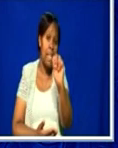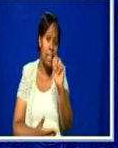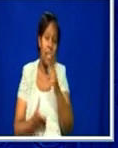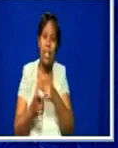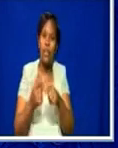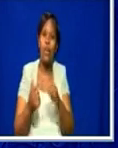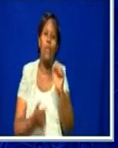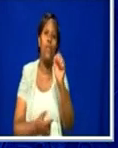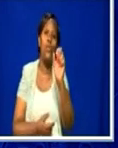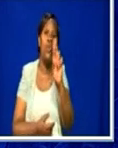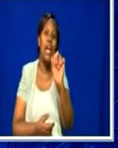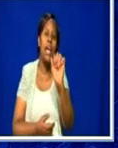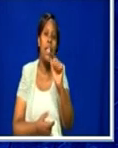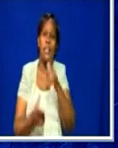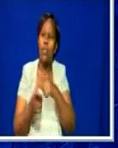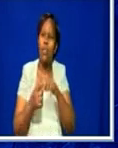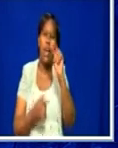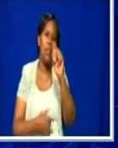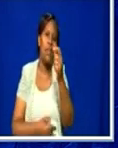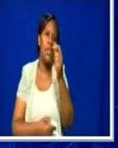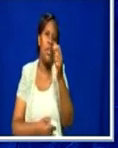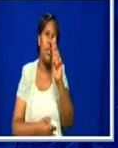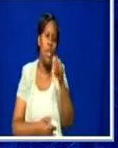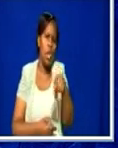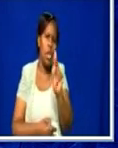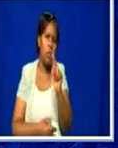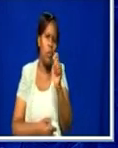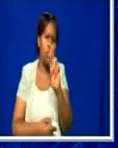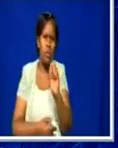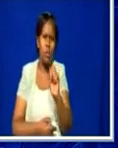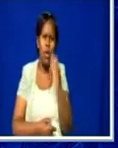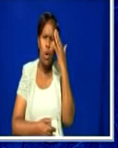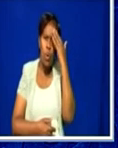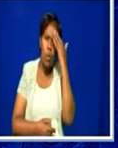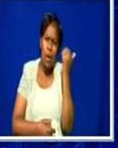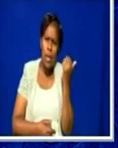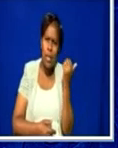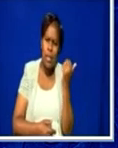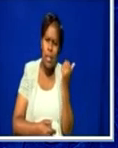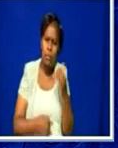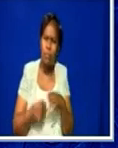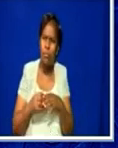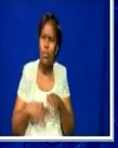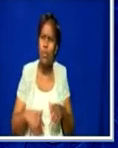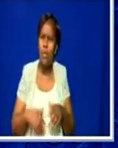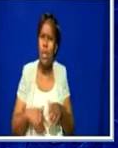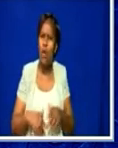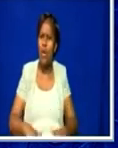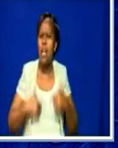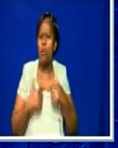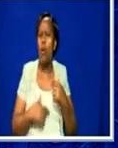have Uranus. Uranus. And then we have Neptune. Neptune. Why is it that we are living on Earth and we cannot live on the